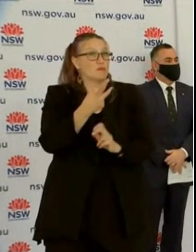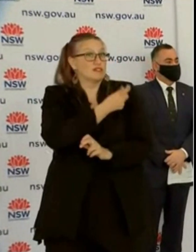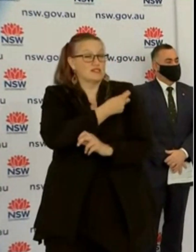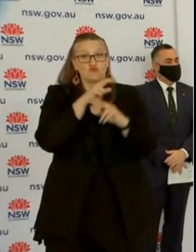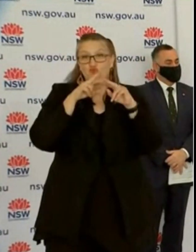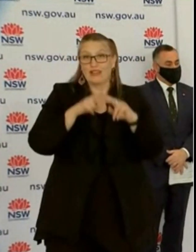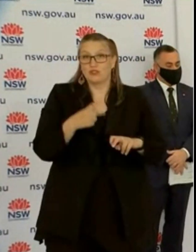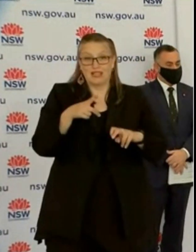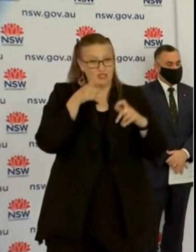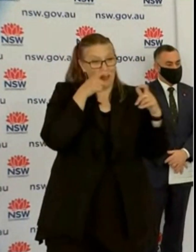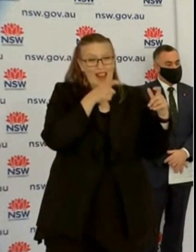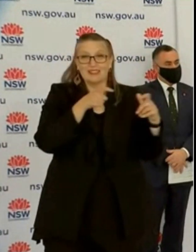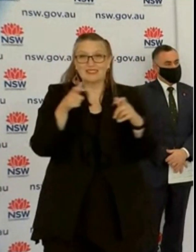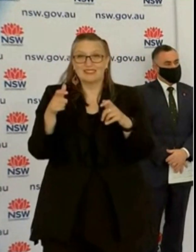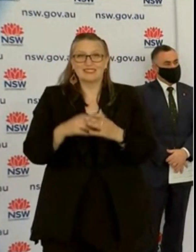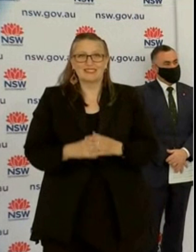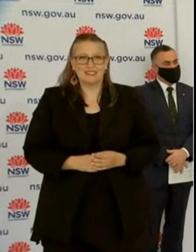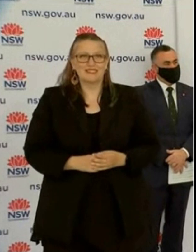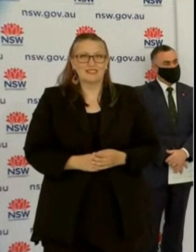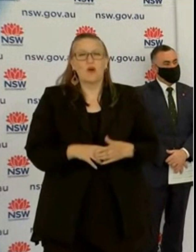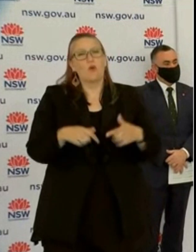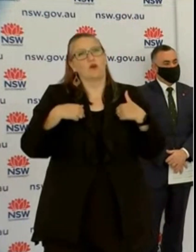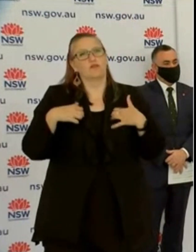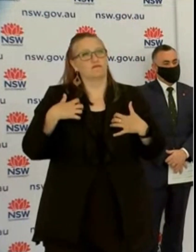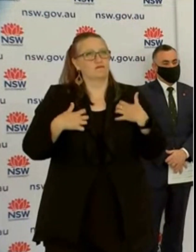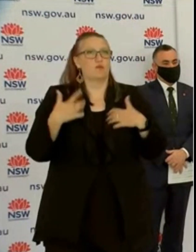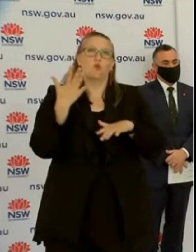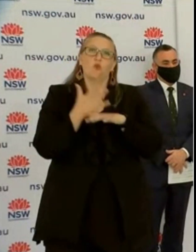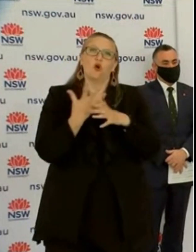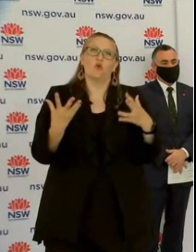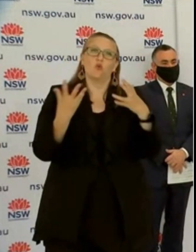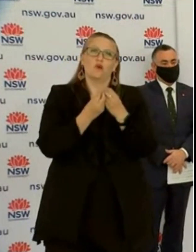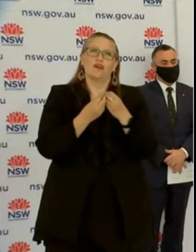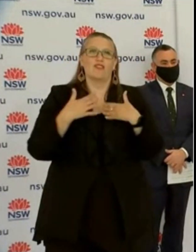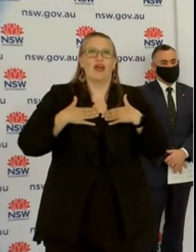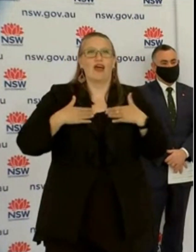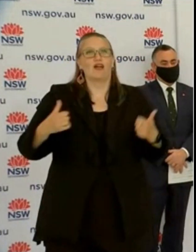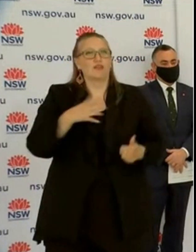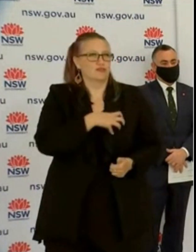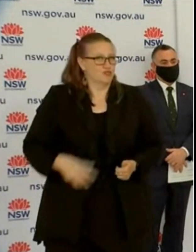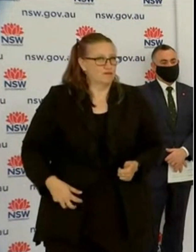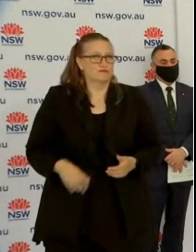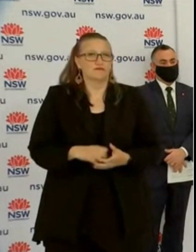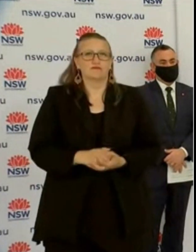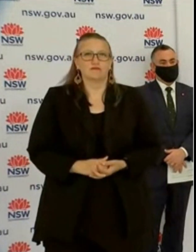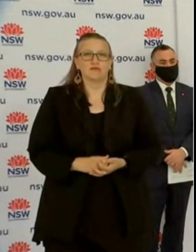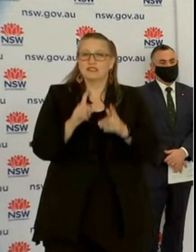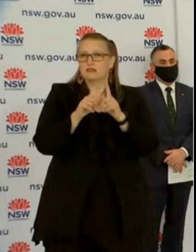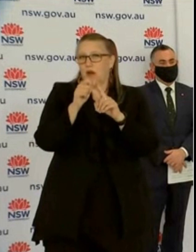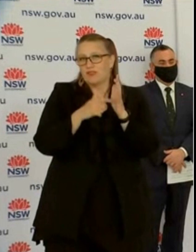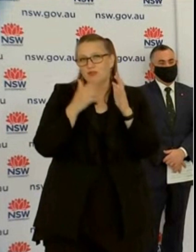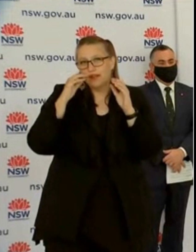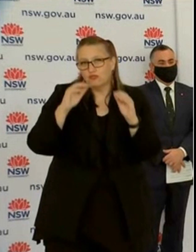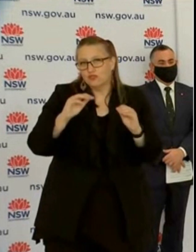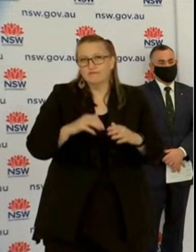Research and Surveillance, it's been our pleasure to be working very closely with the Ministry of Health, the Department of Education, and